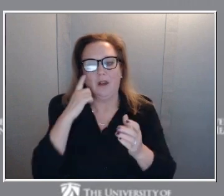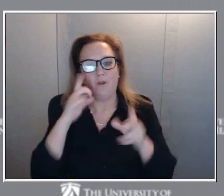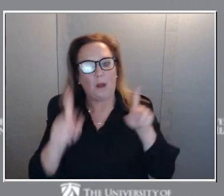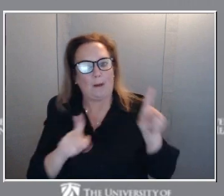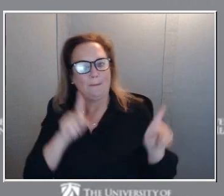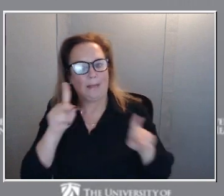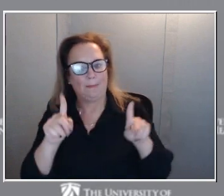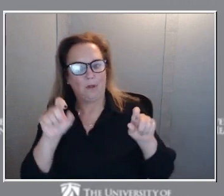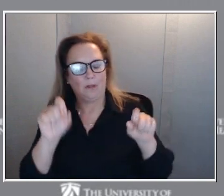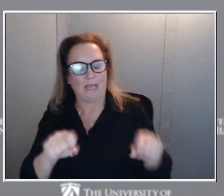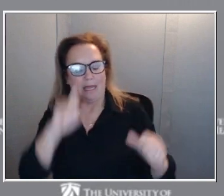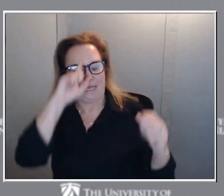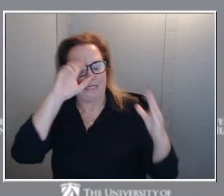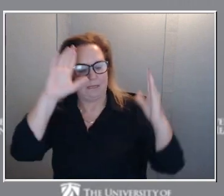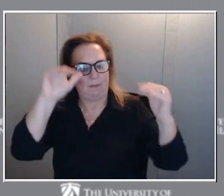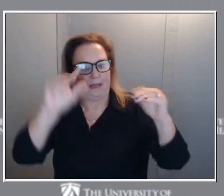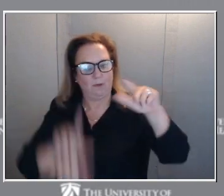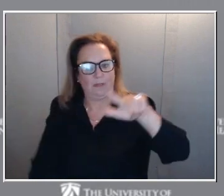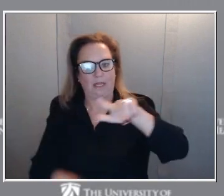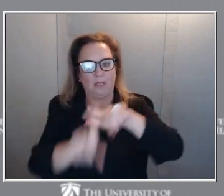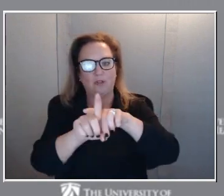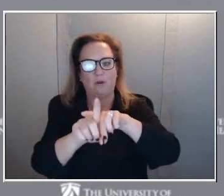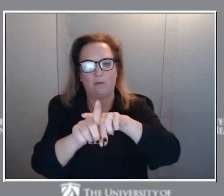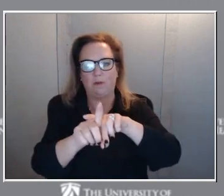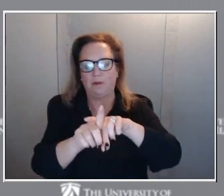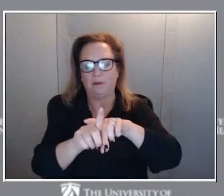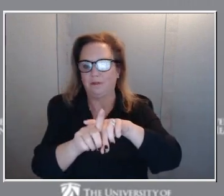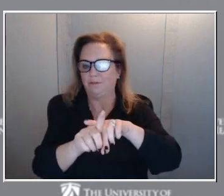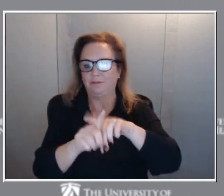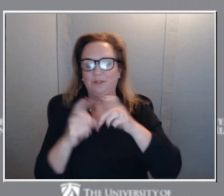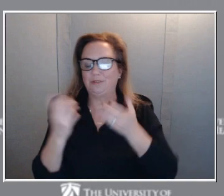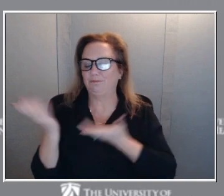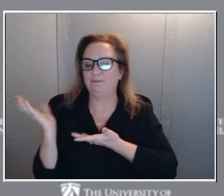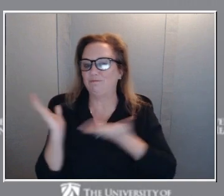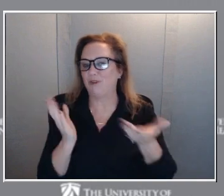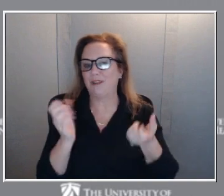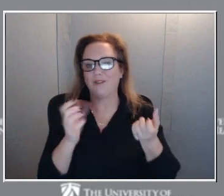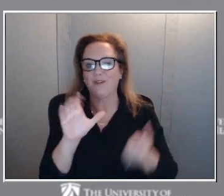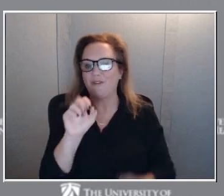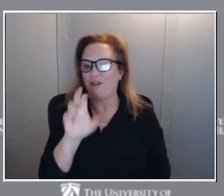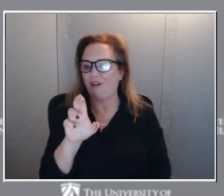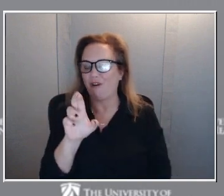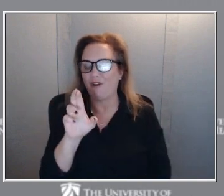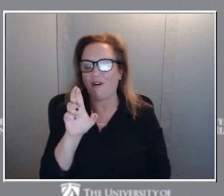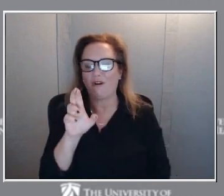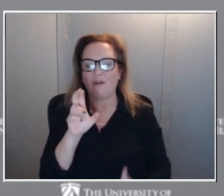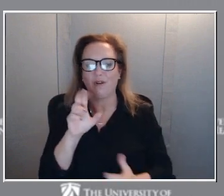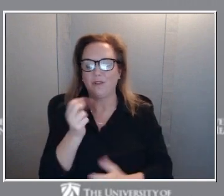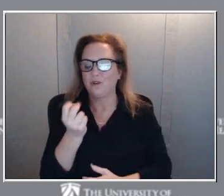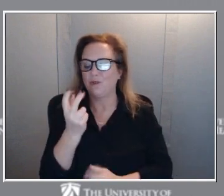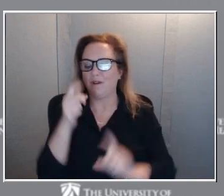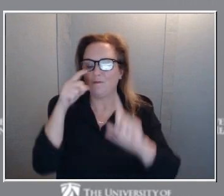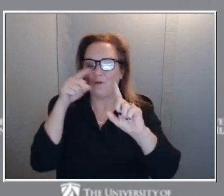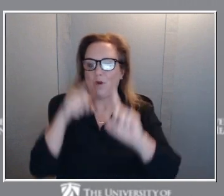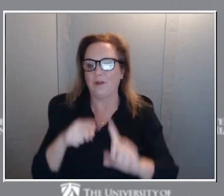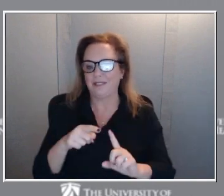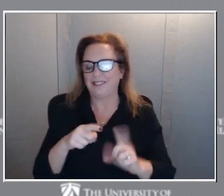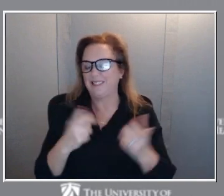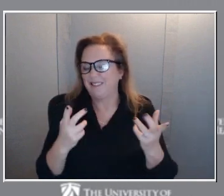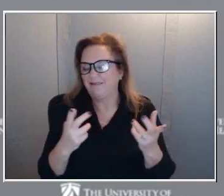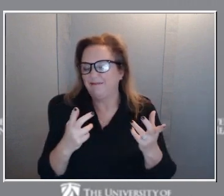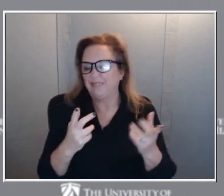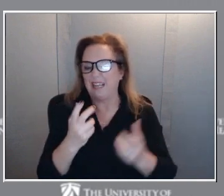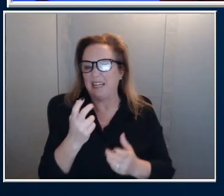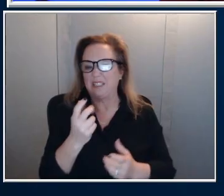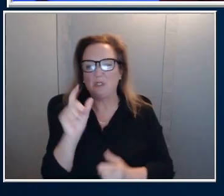can anticipate when they come, all they have to do is bring their car. We'll take you through the 12-point checklist. It takes about 20 minutes